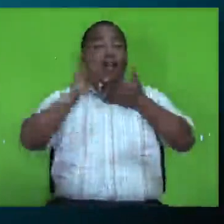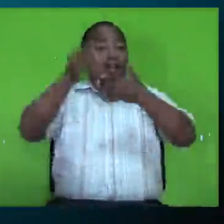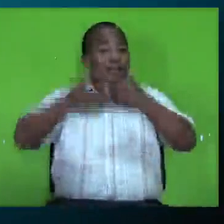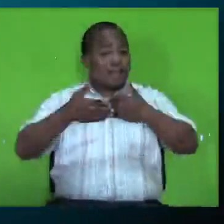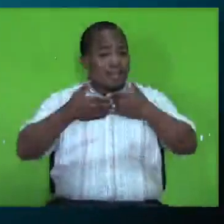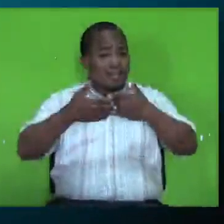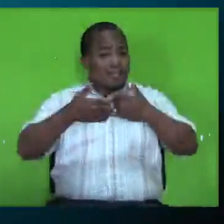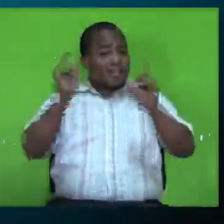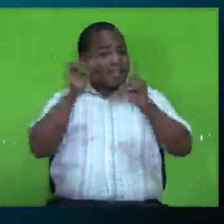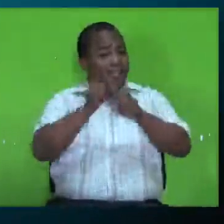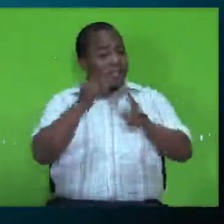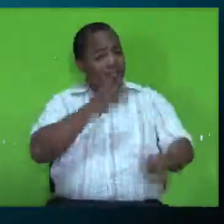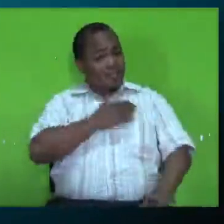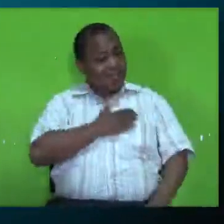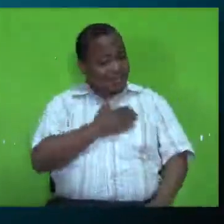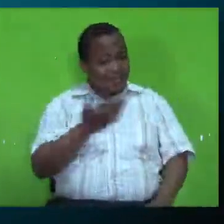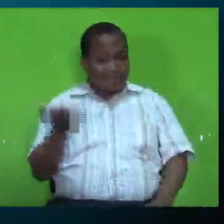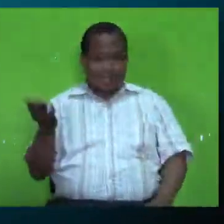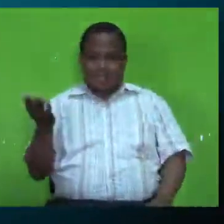the word, please?